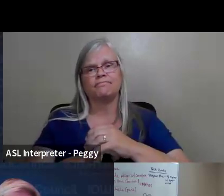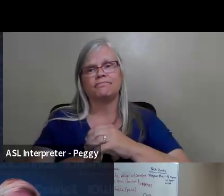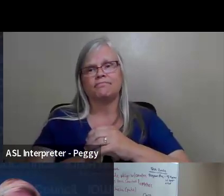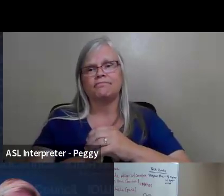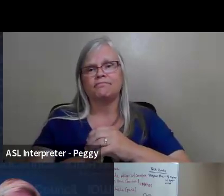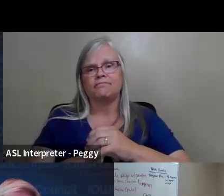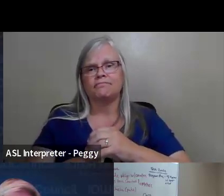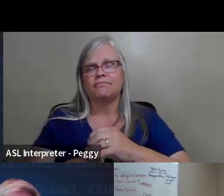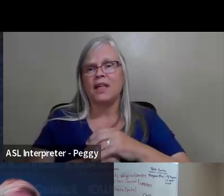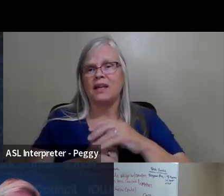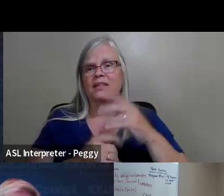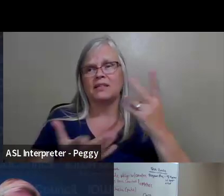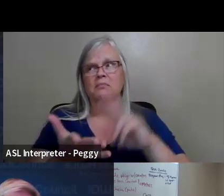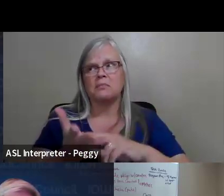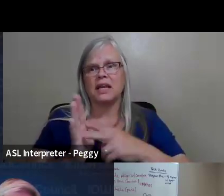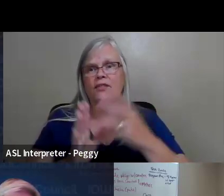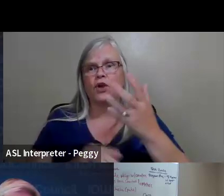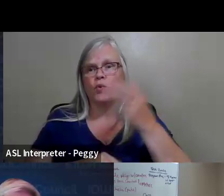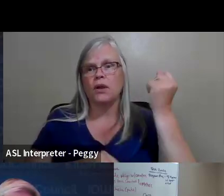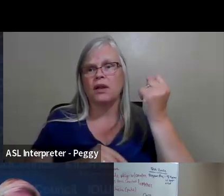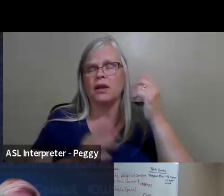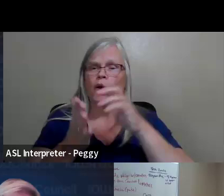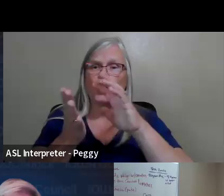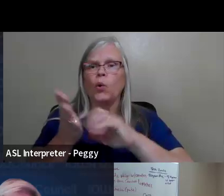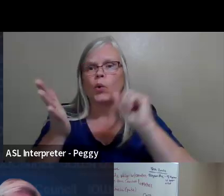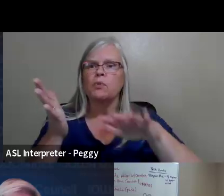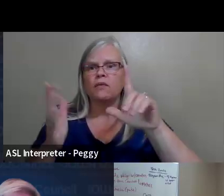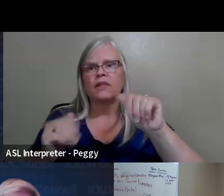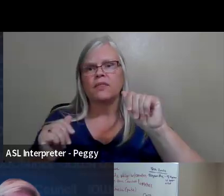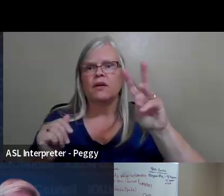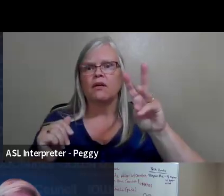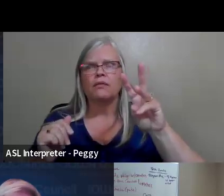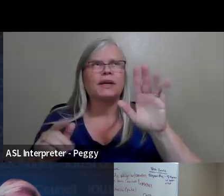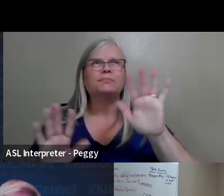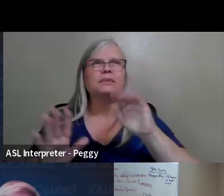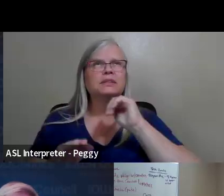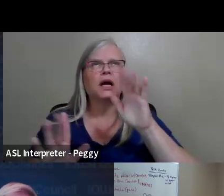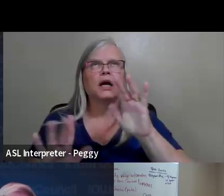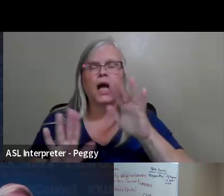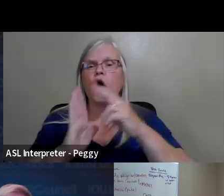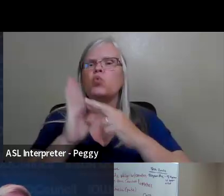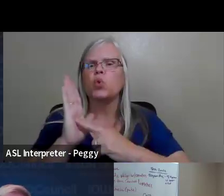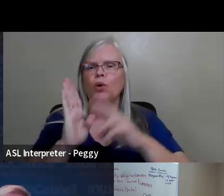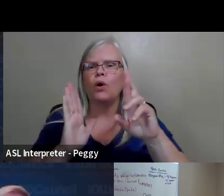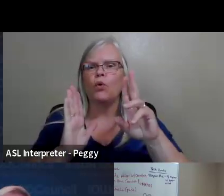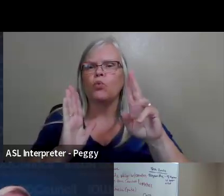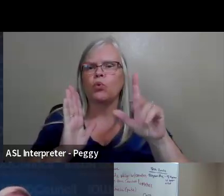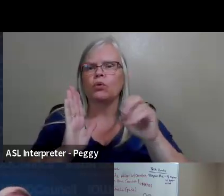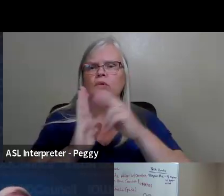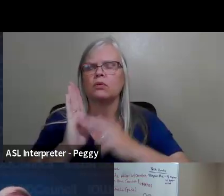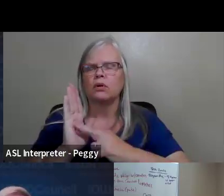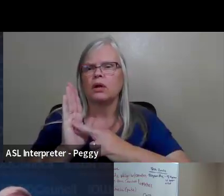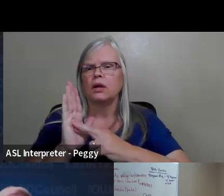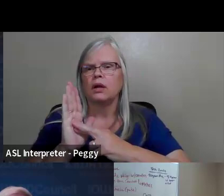they're actually rescinding or removing a law or a rule which would turn